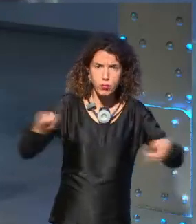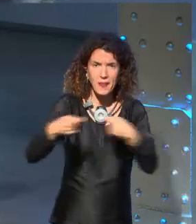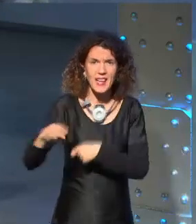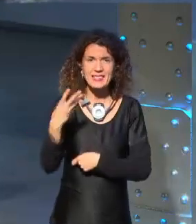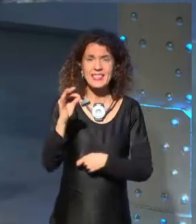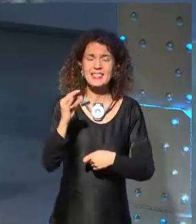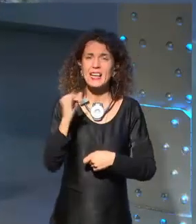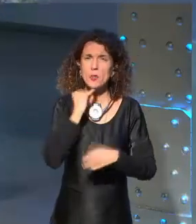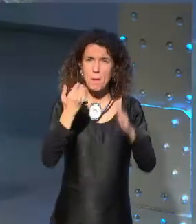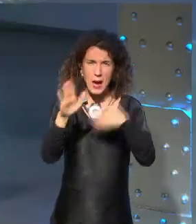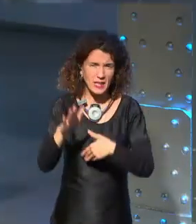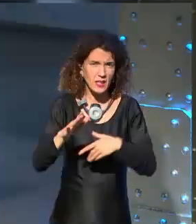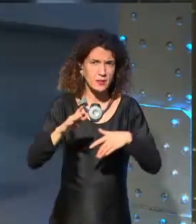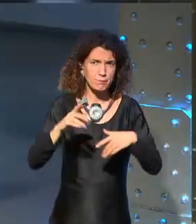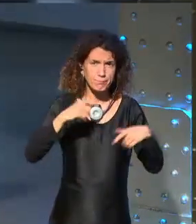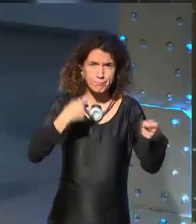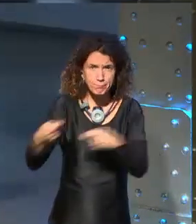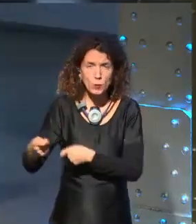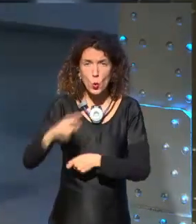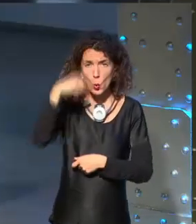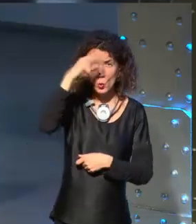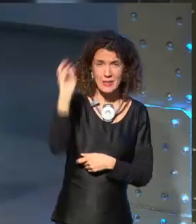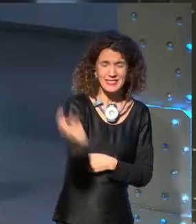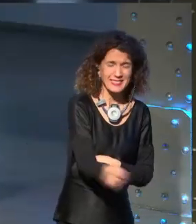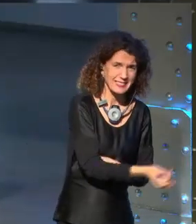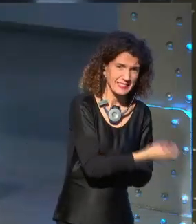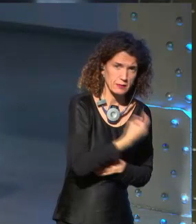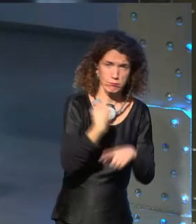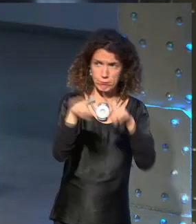remarkably different kinds of cultures. So